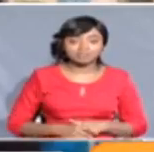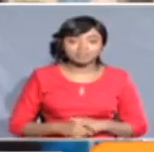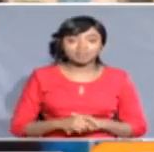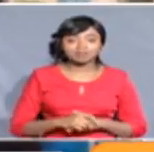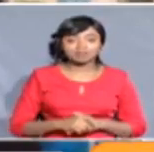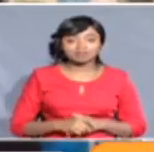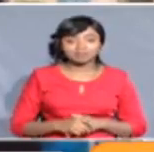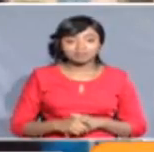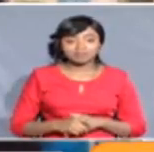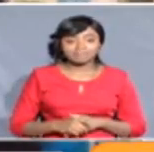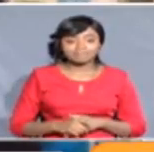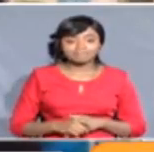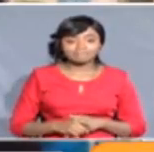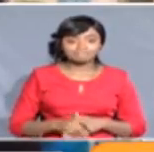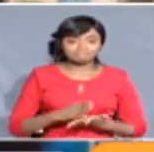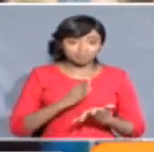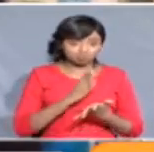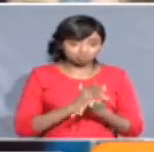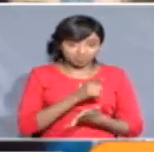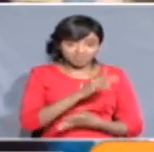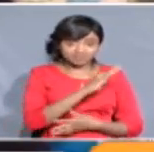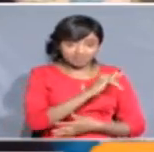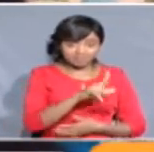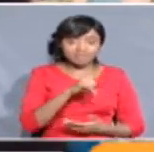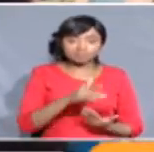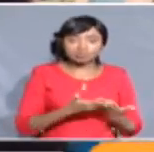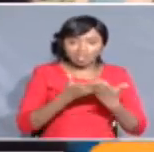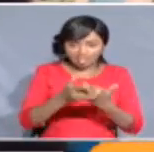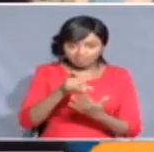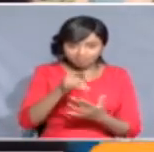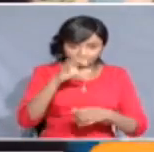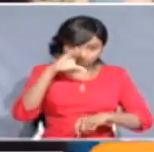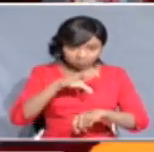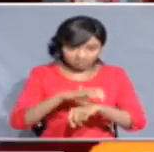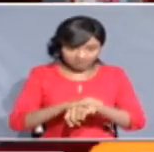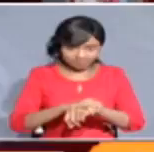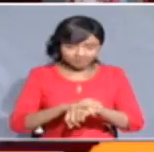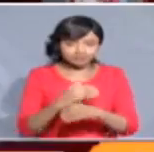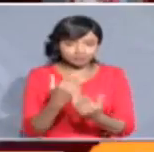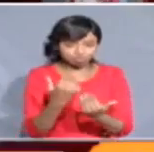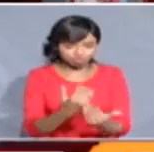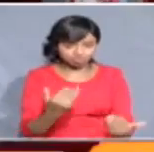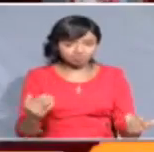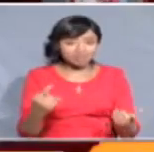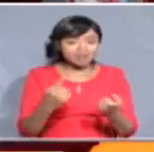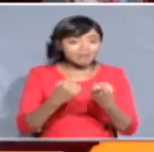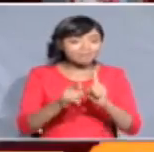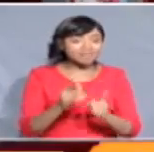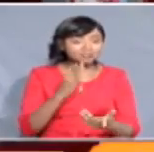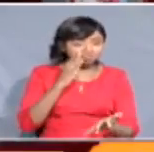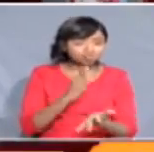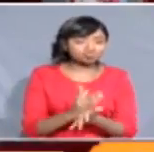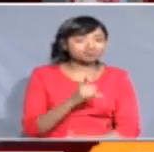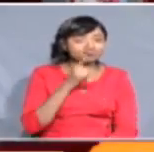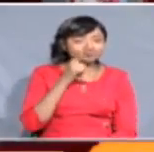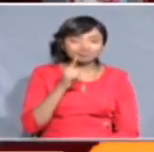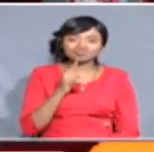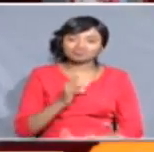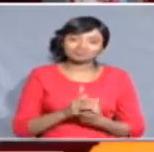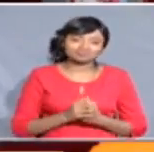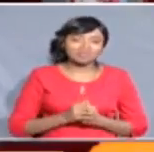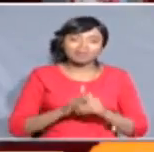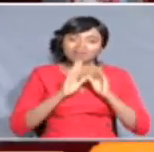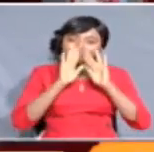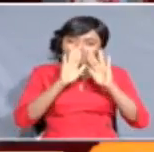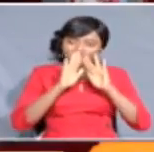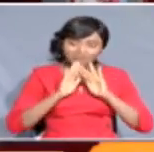despite the assisted reproduction bill is to help you get a child, but you are still important with or without a child,